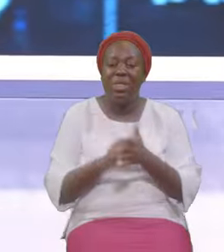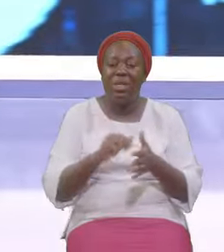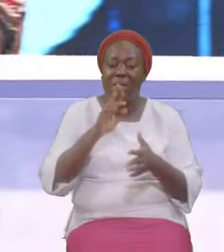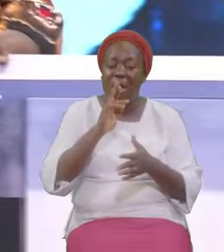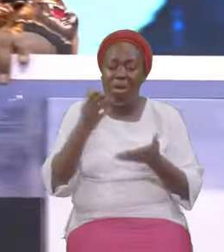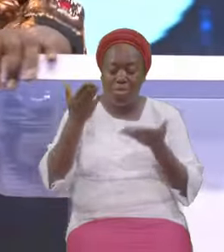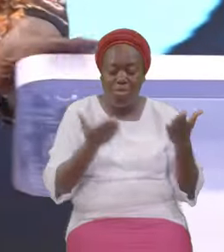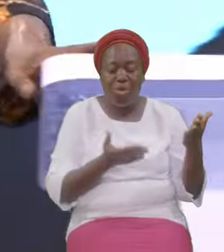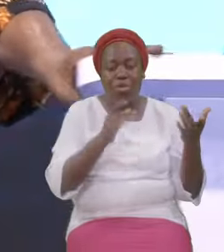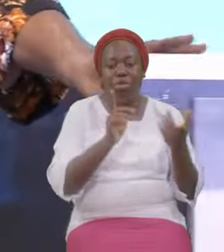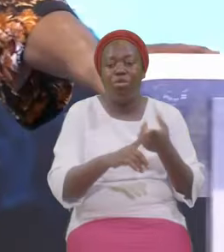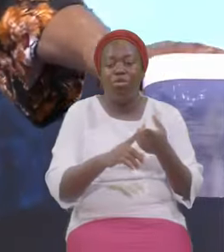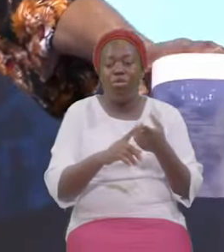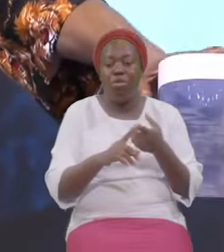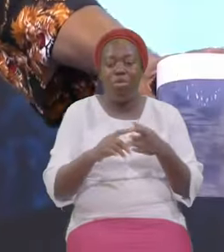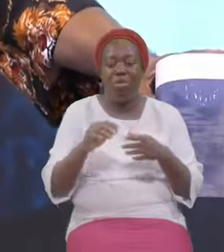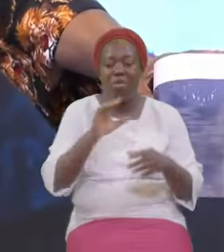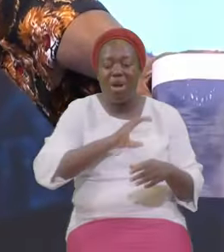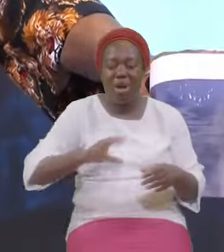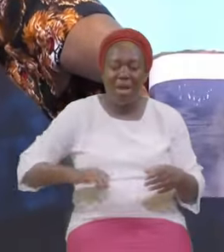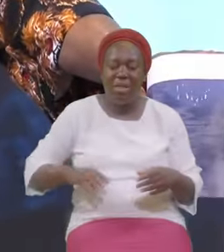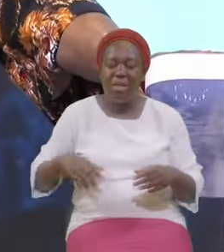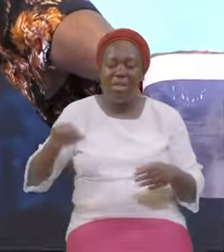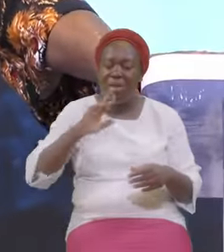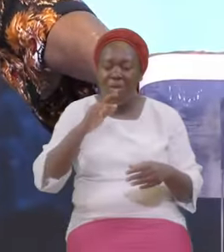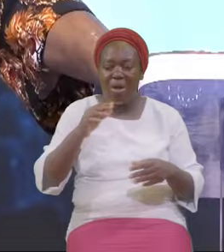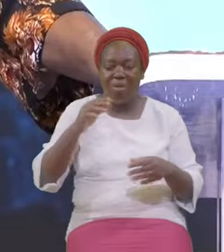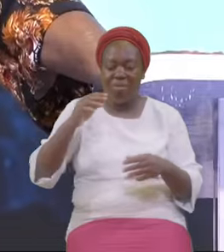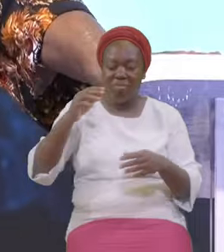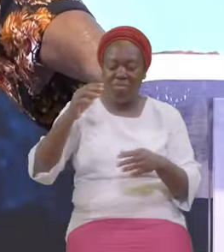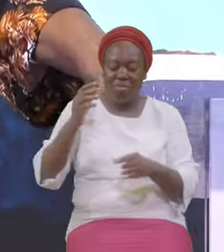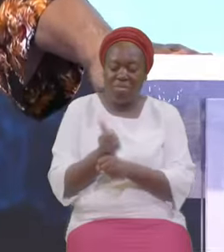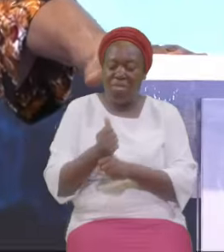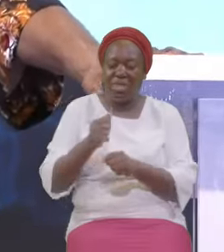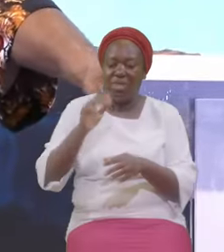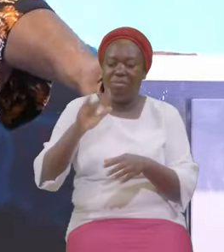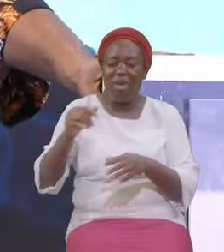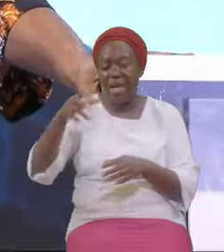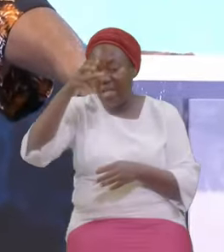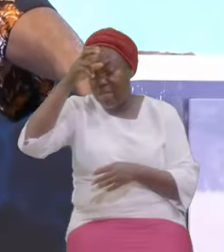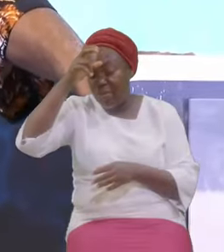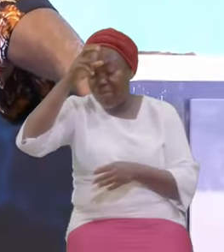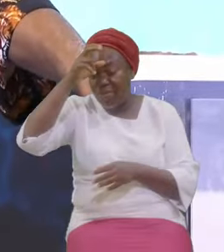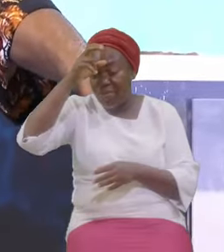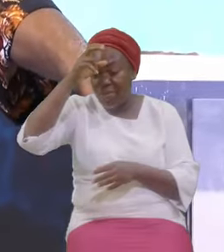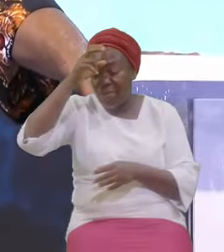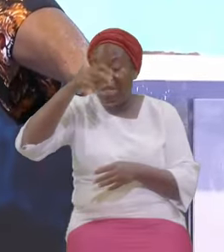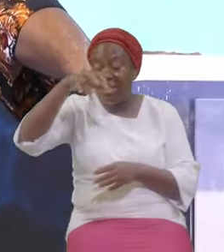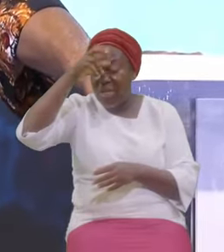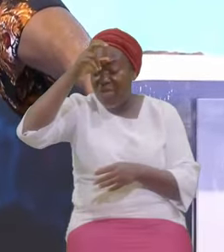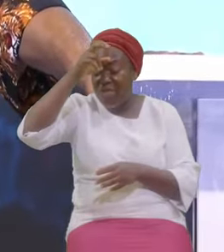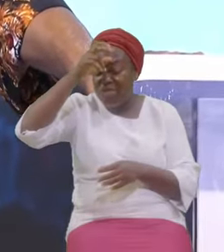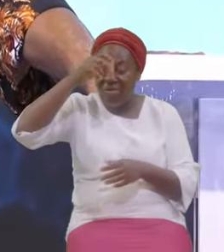were possessed by devils. The devil possessed them, and